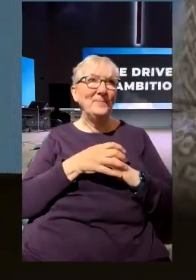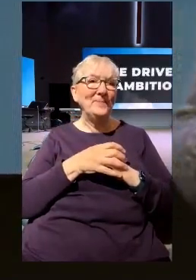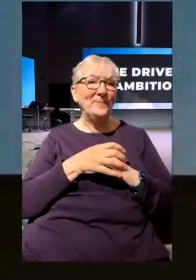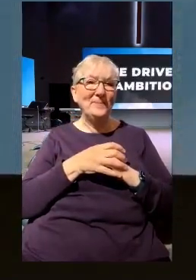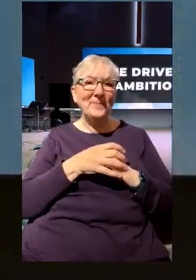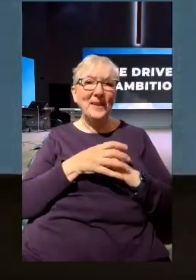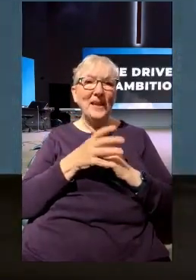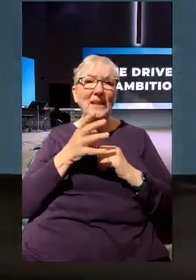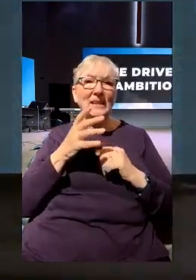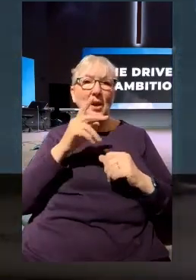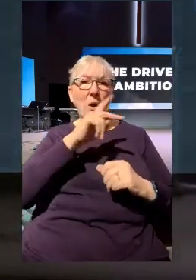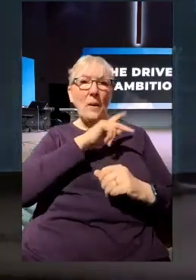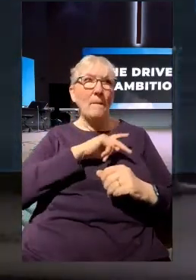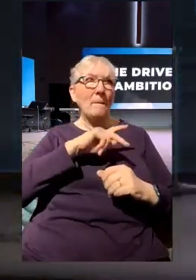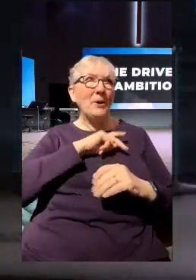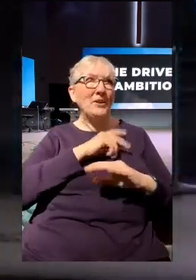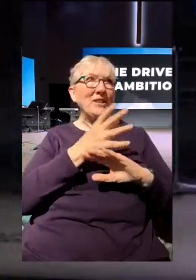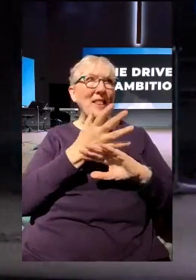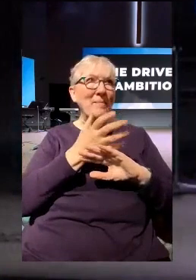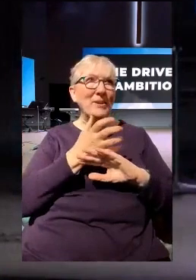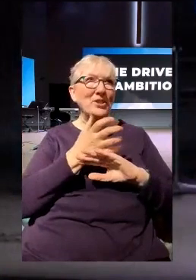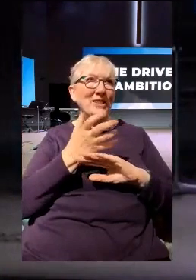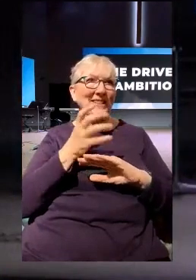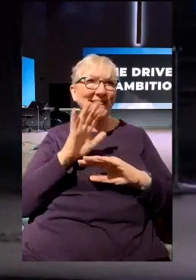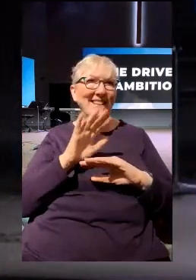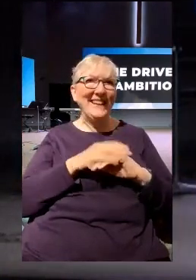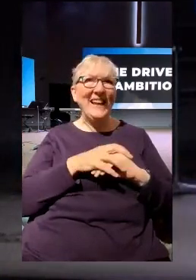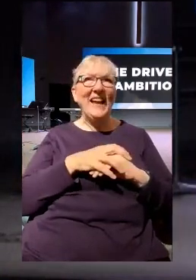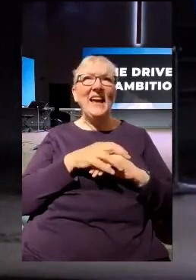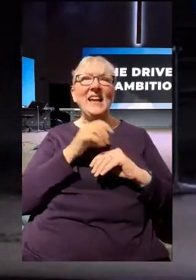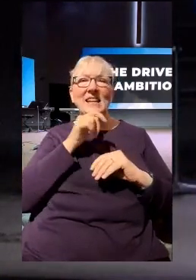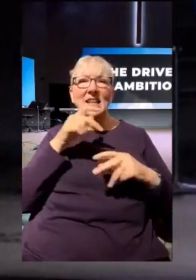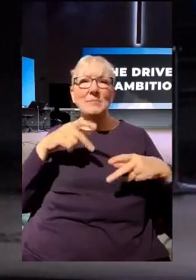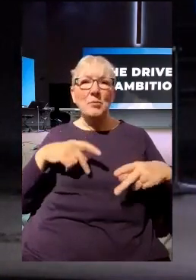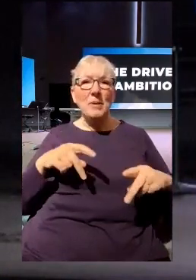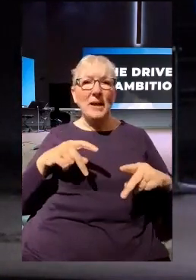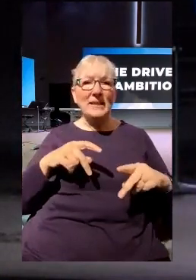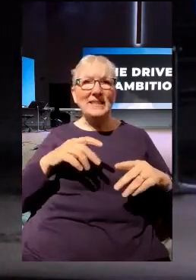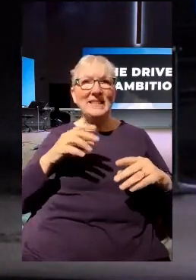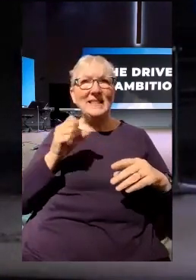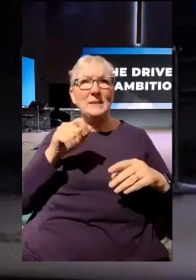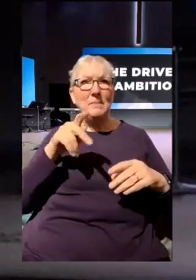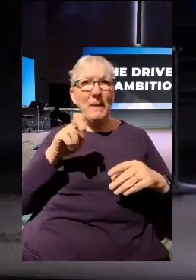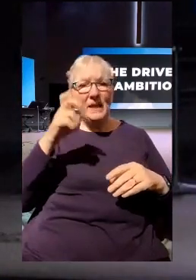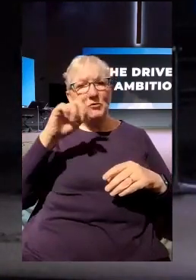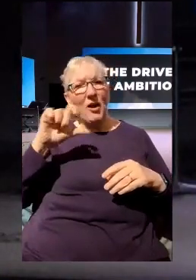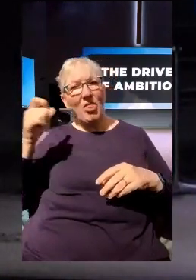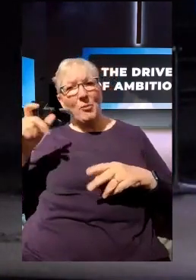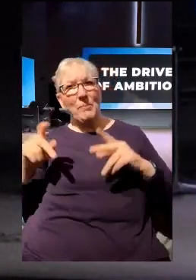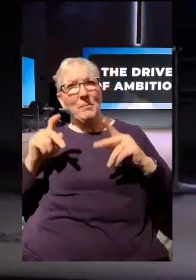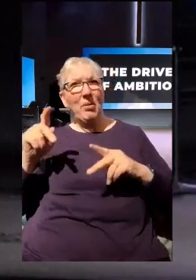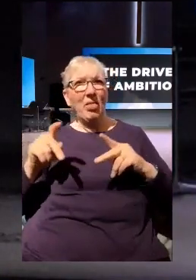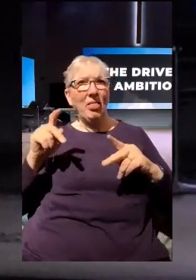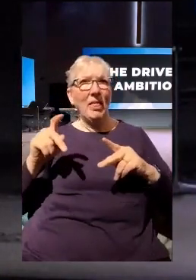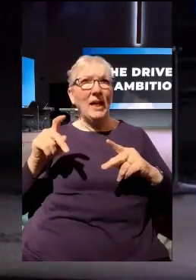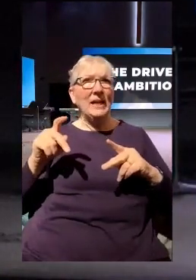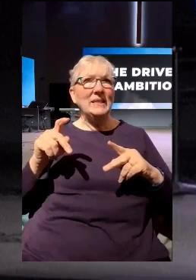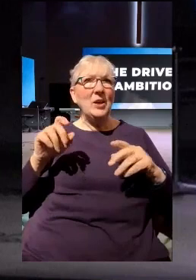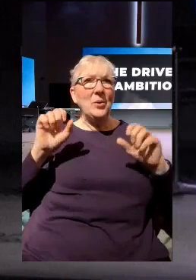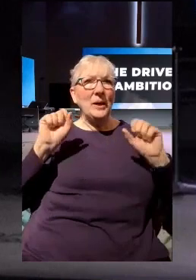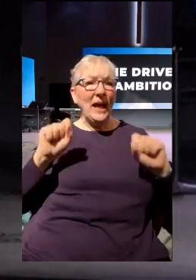Personal ambition just doesn't allow a lot of room for God or others. Personal ambition can be all-consuming. It puts